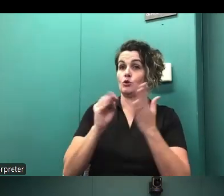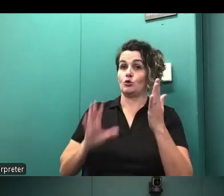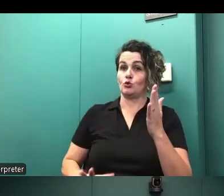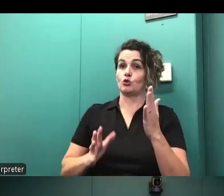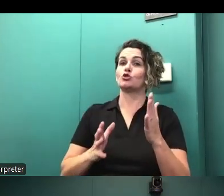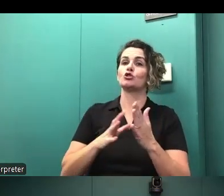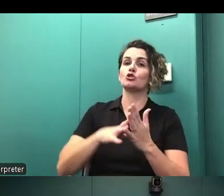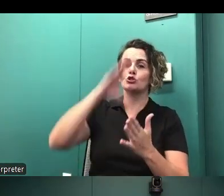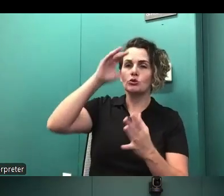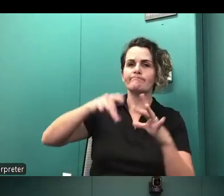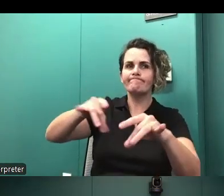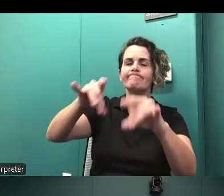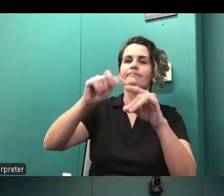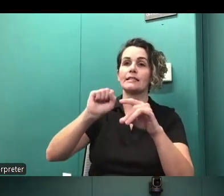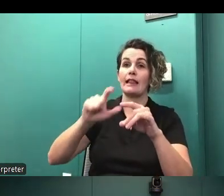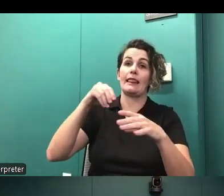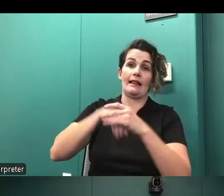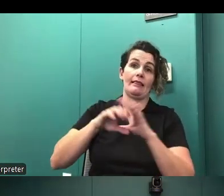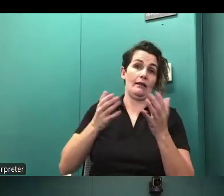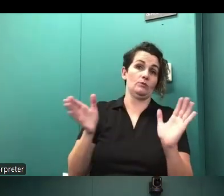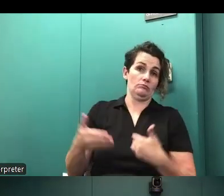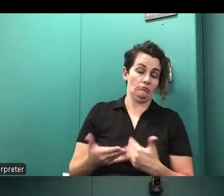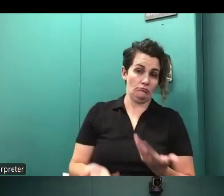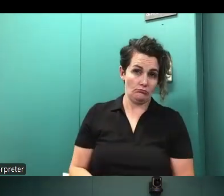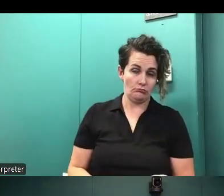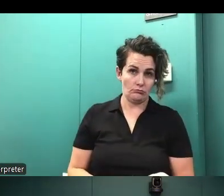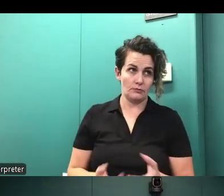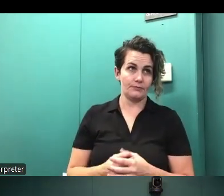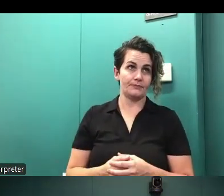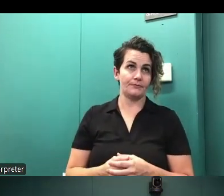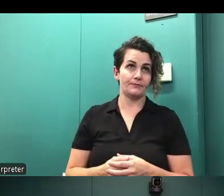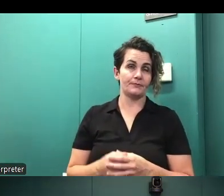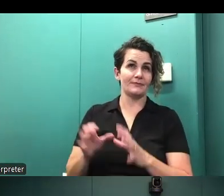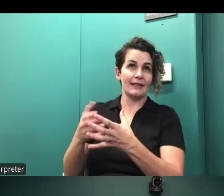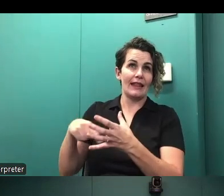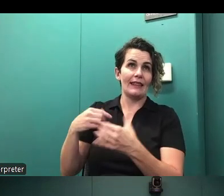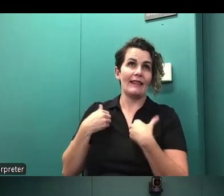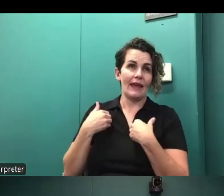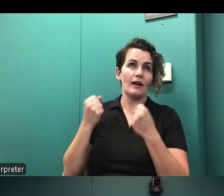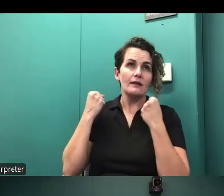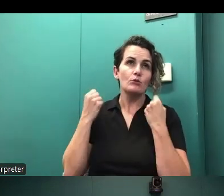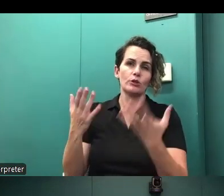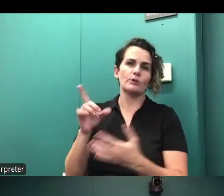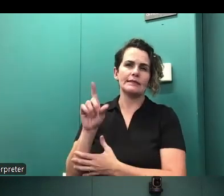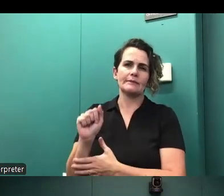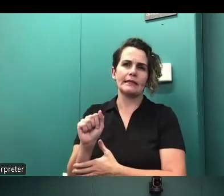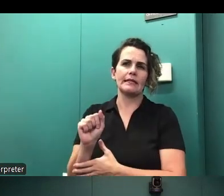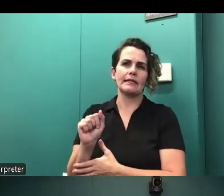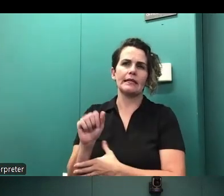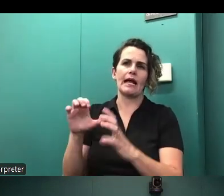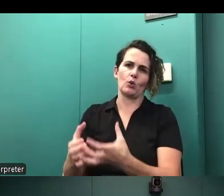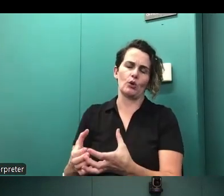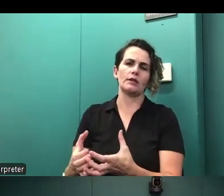ASL. In classrooms, let's just say that they have a multiple disability